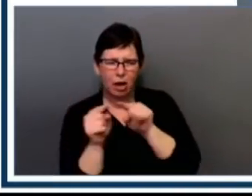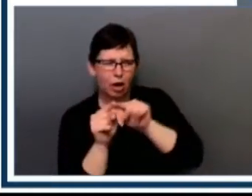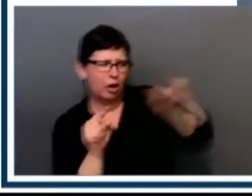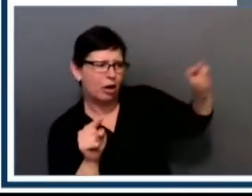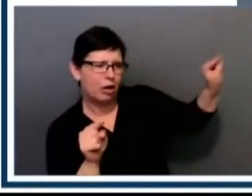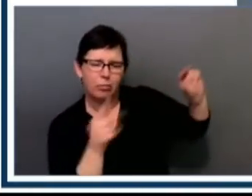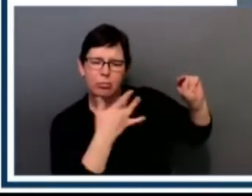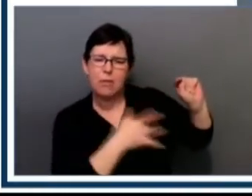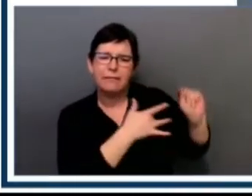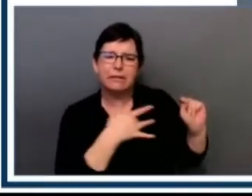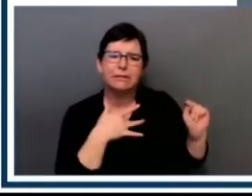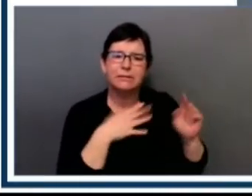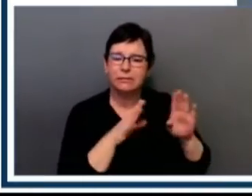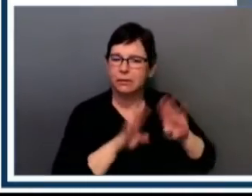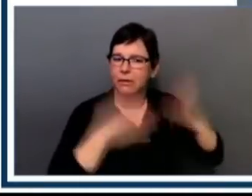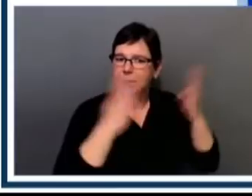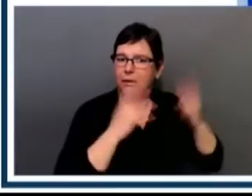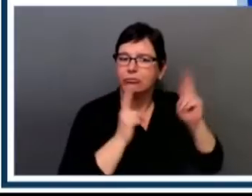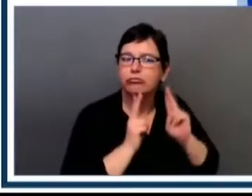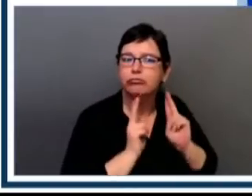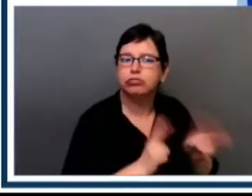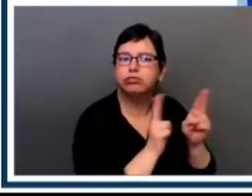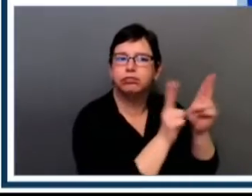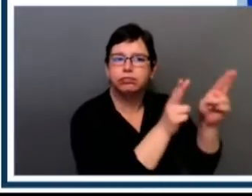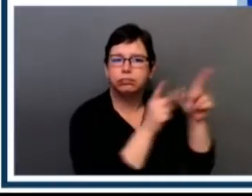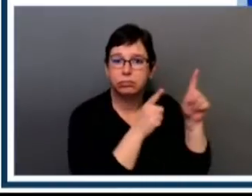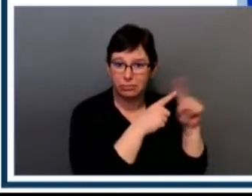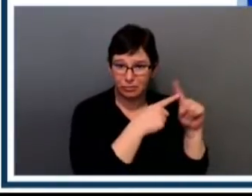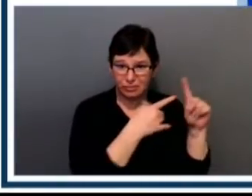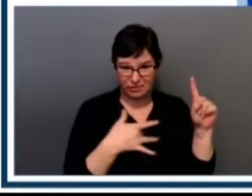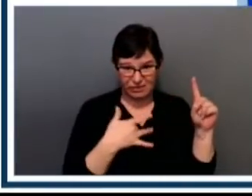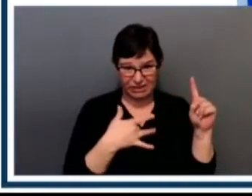distaste for these restrictions? Yeah, I think